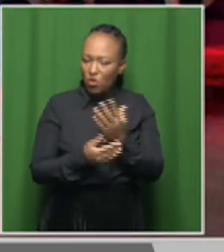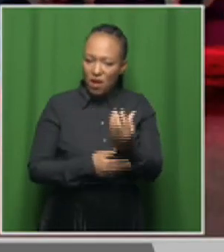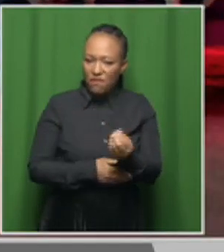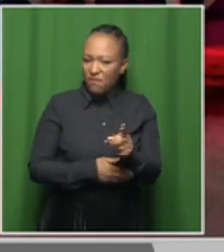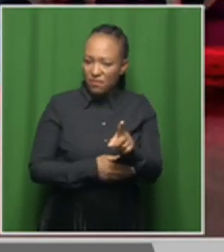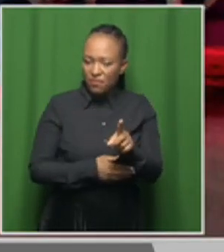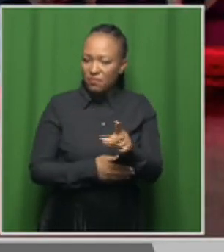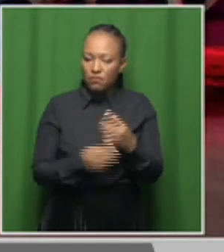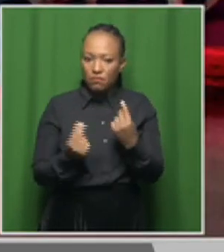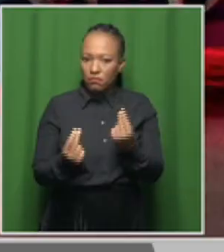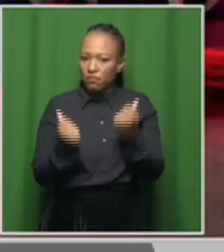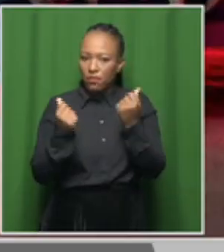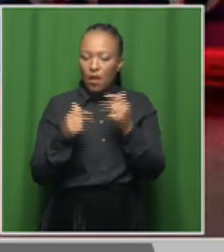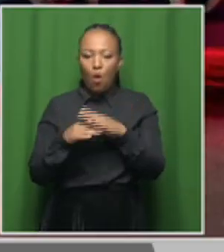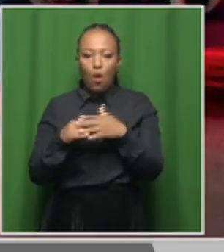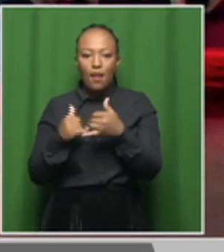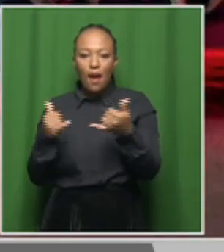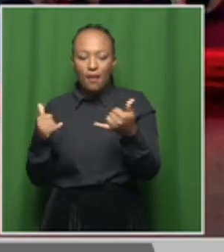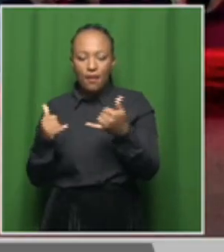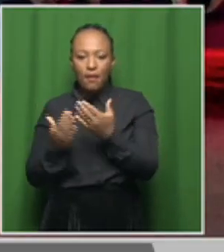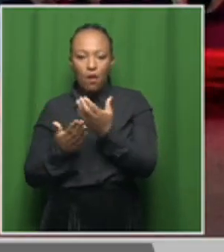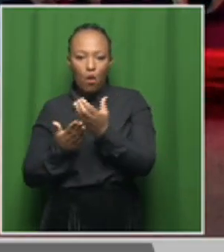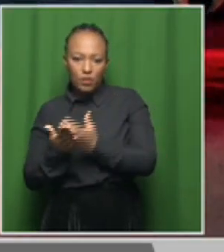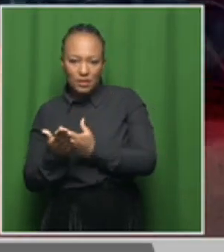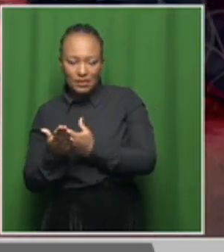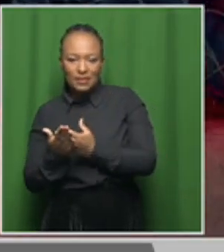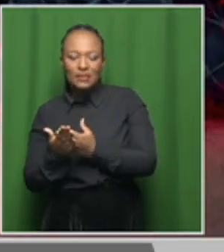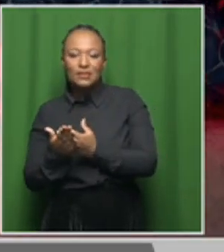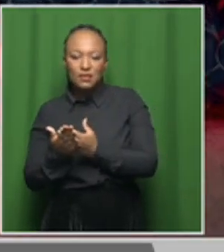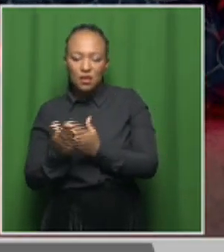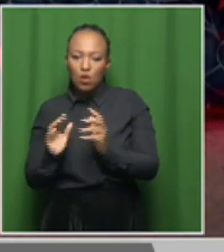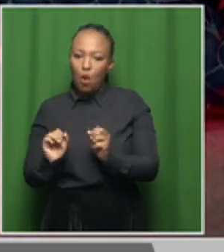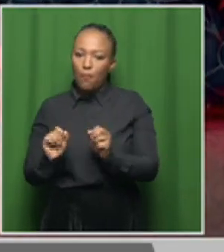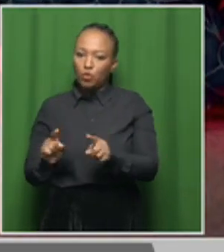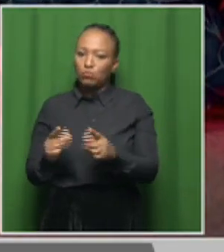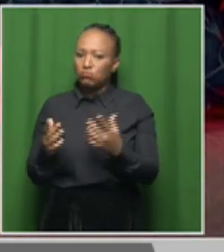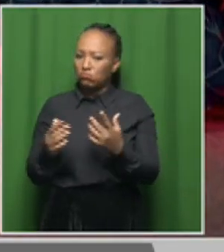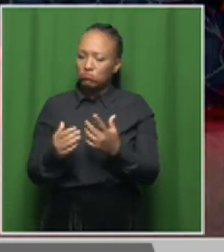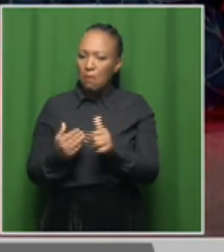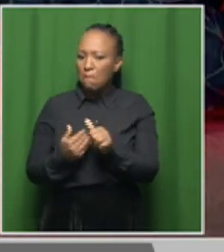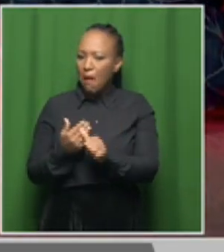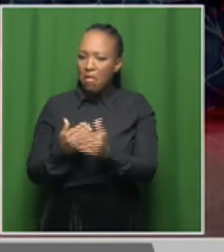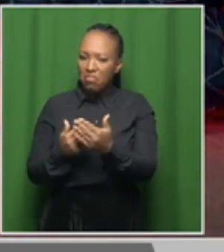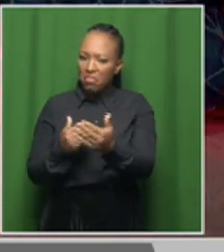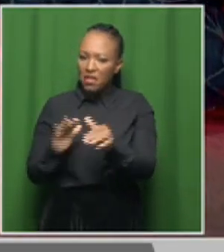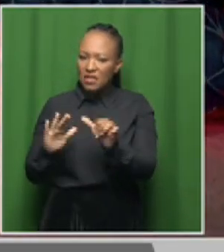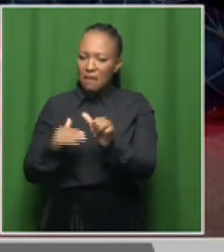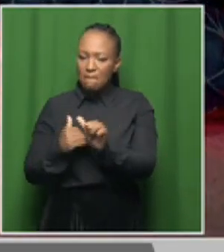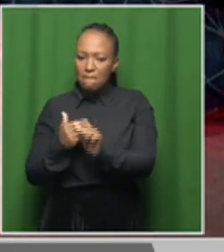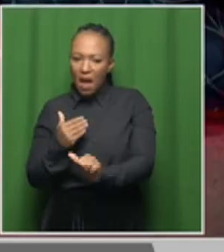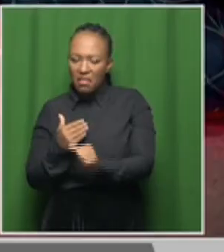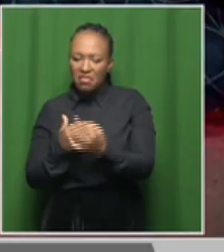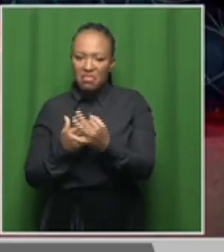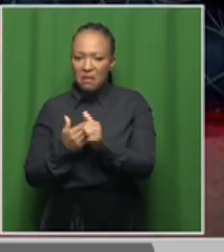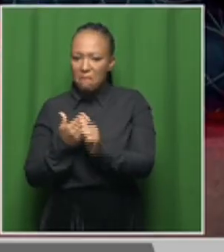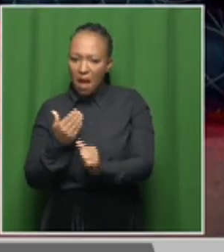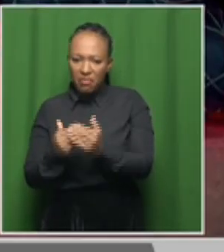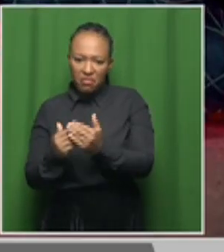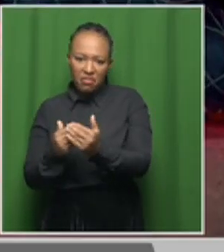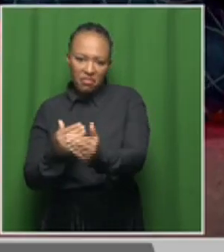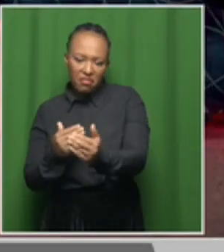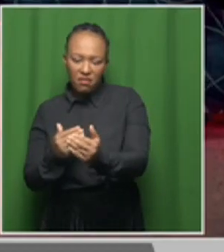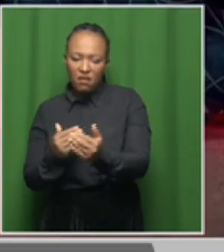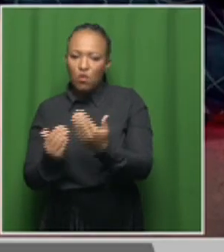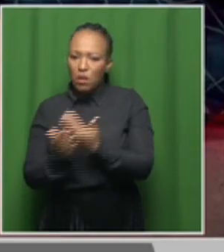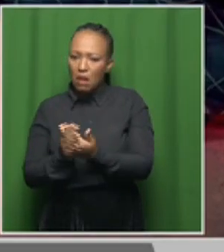boom, I guess, of online courses, it presents that opportunity where within a couple of months, maybe 6 months, sometimes even 3 months, you'll be able to